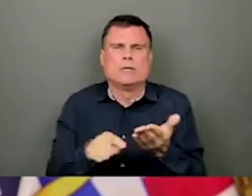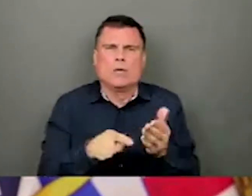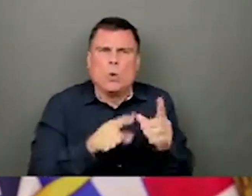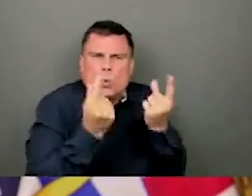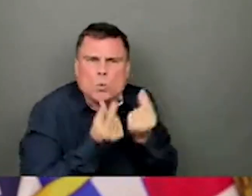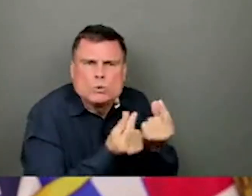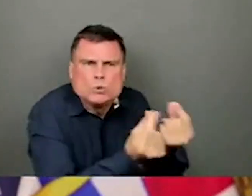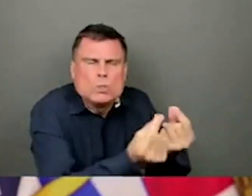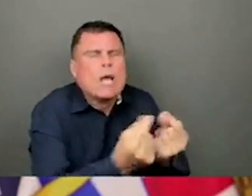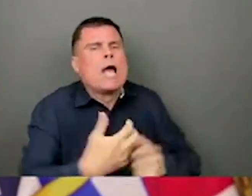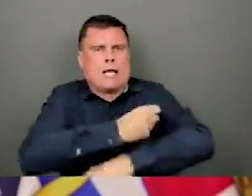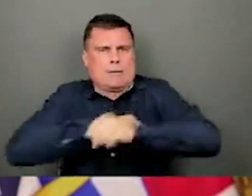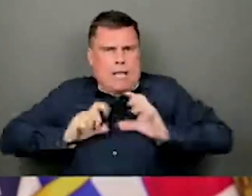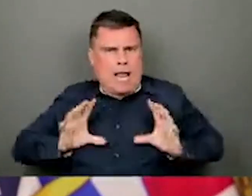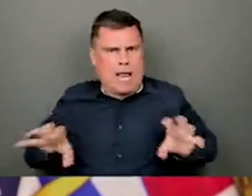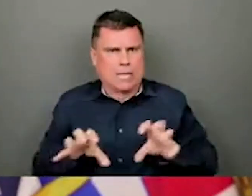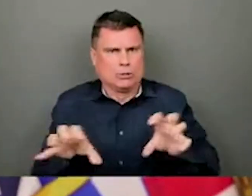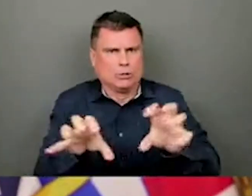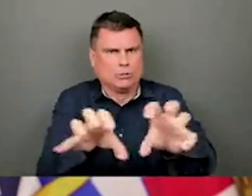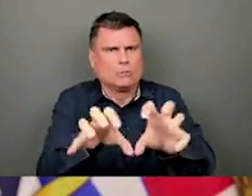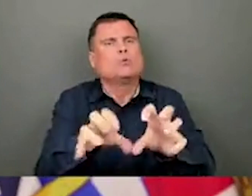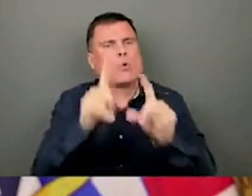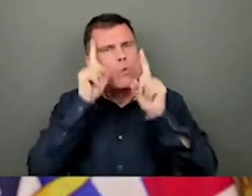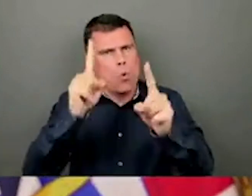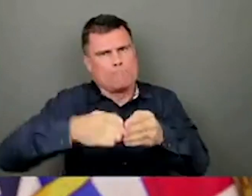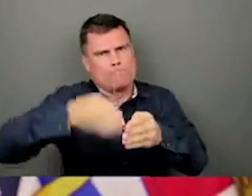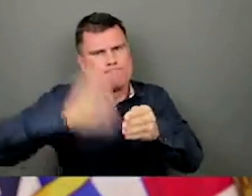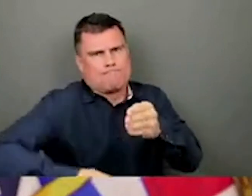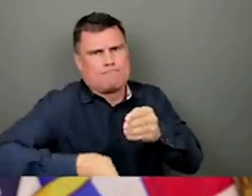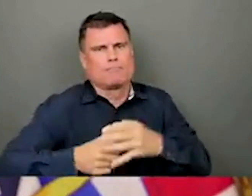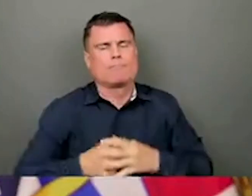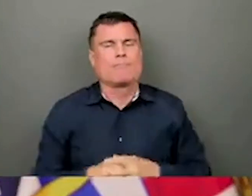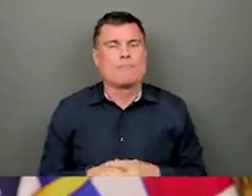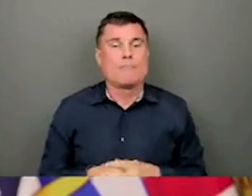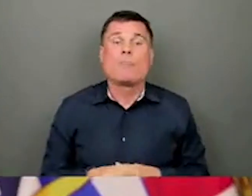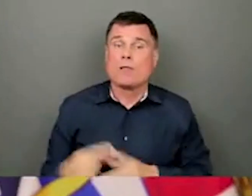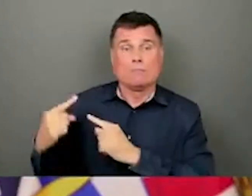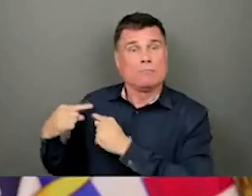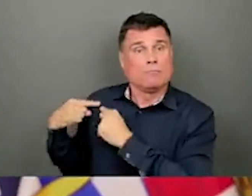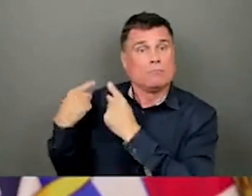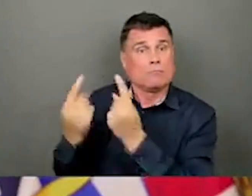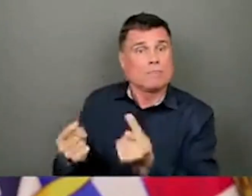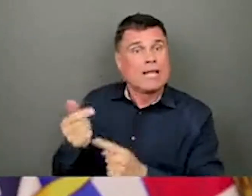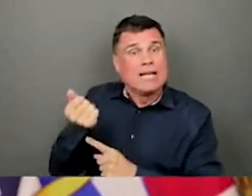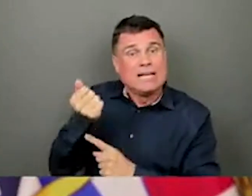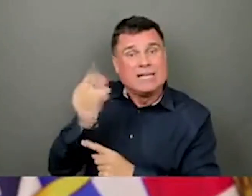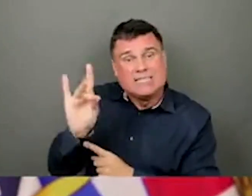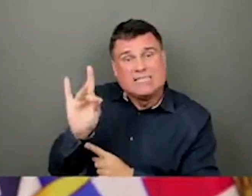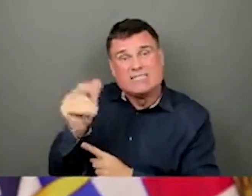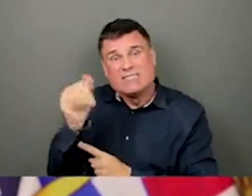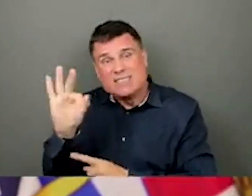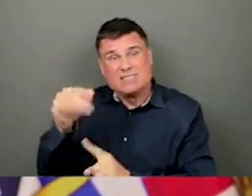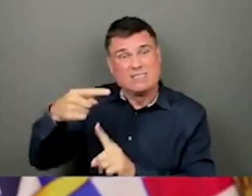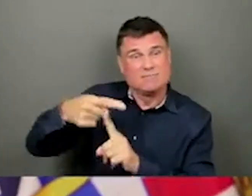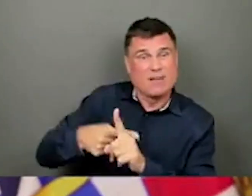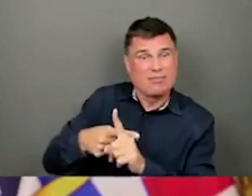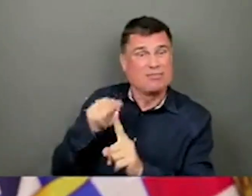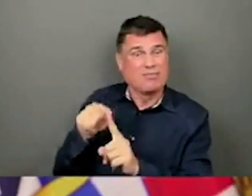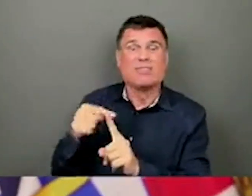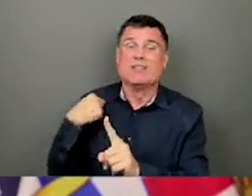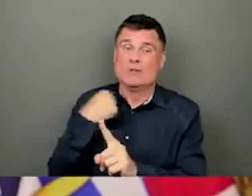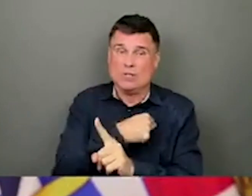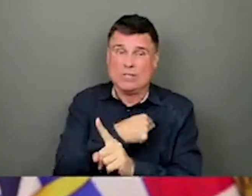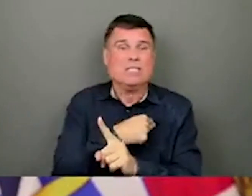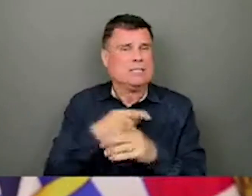through this next phase. And as we have been through the last year and a half, 2 years, we do it as a province